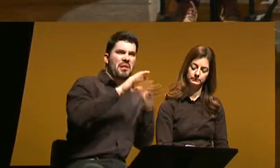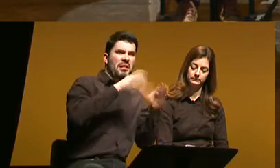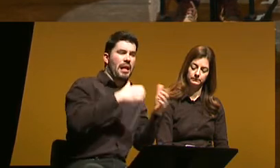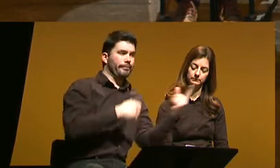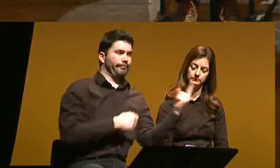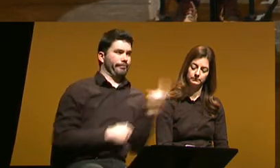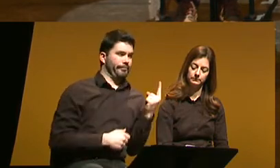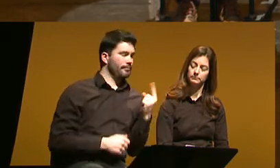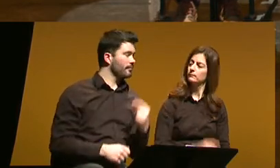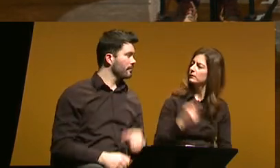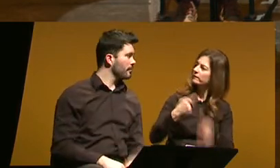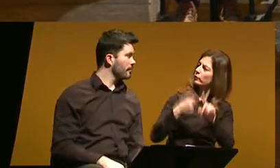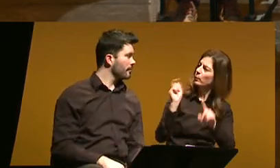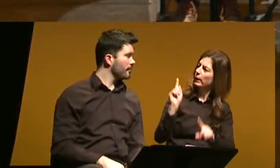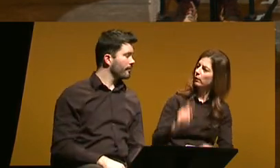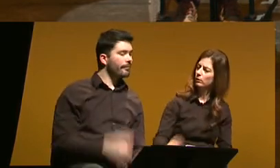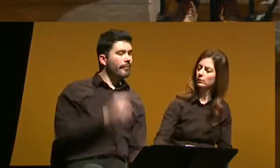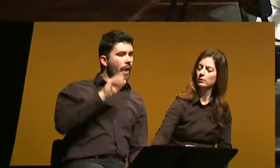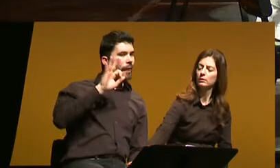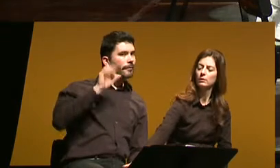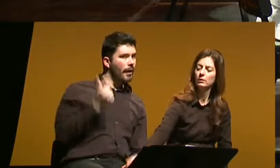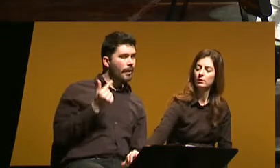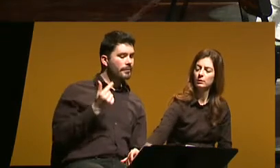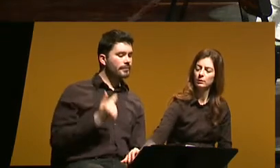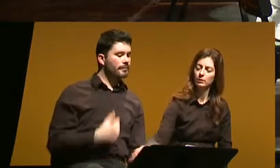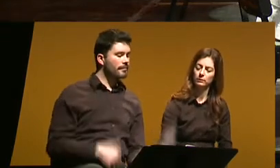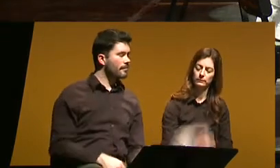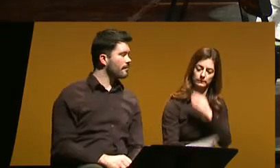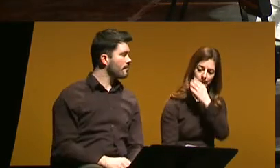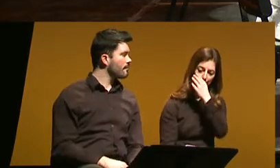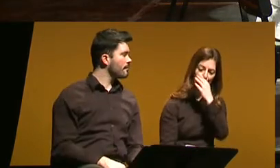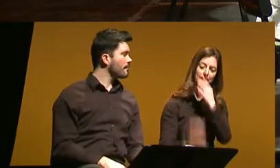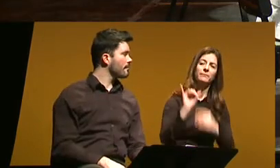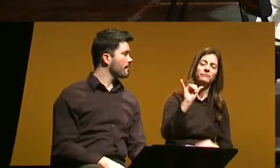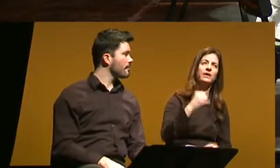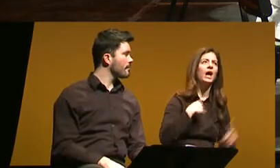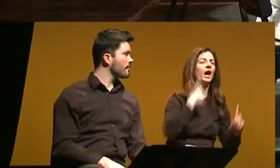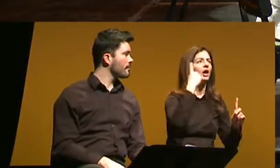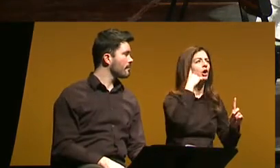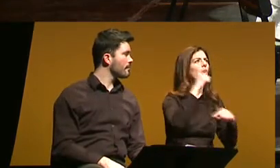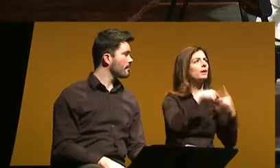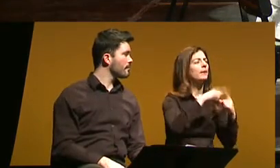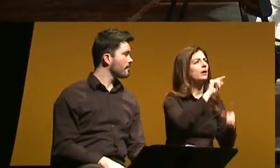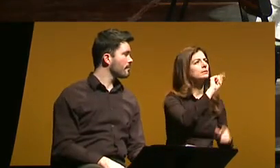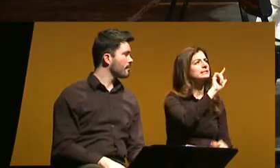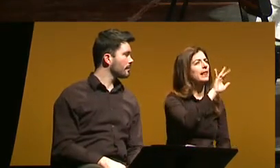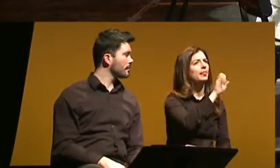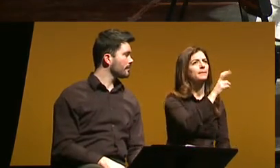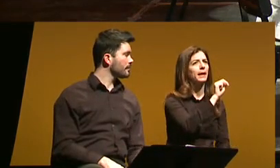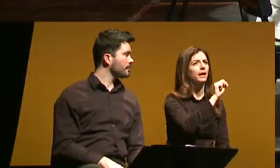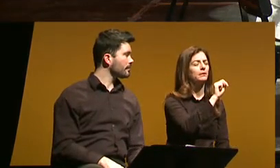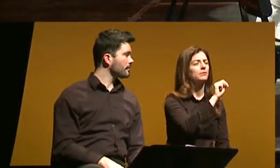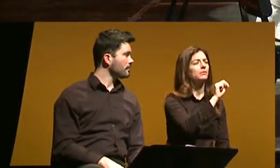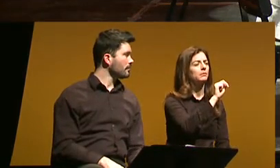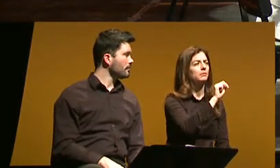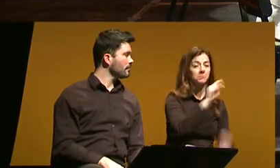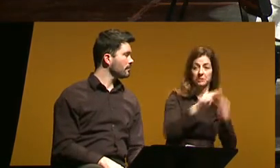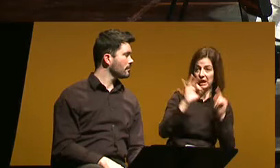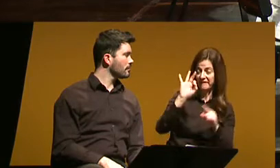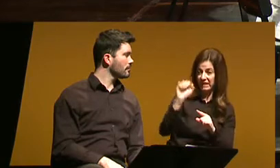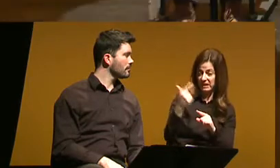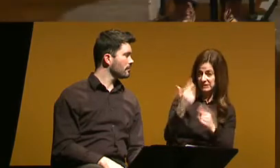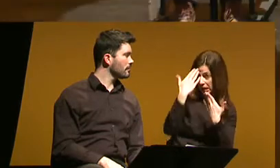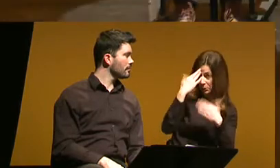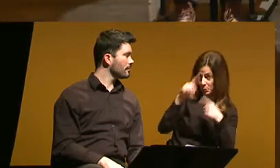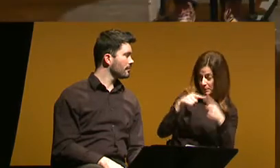are you from? I'm from Afghanistan. Oh, I heard about the Taliban, but I don't know that much about Afghanistan.